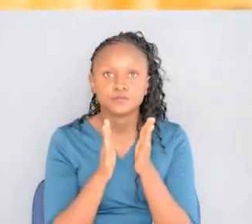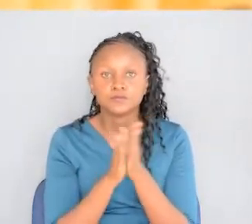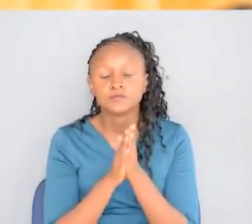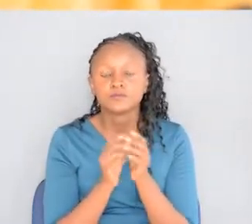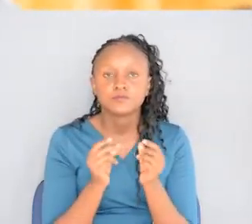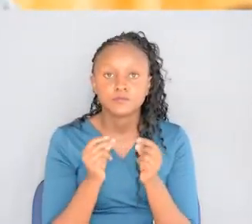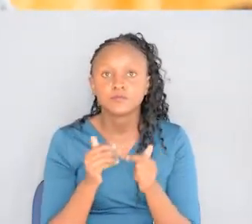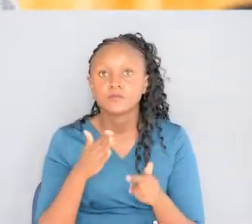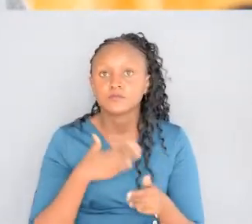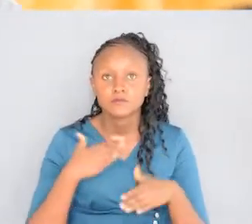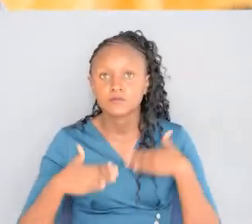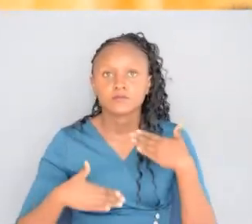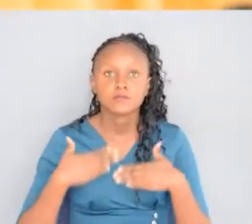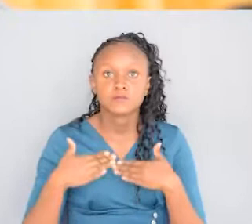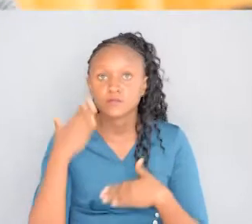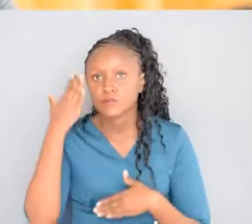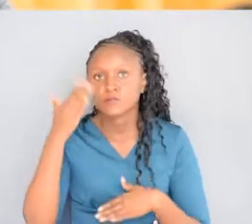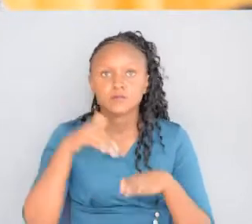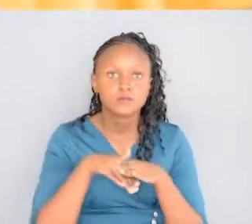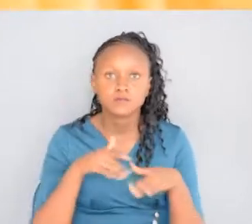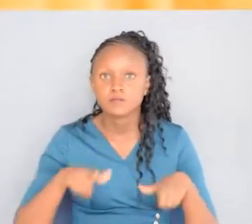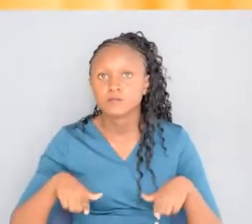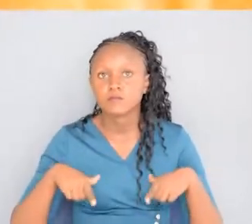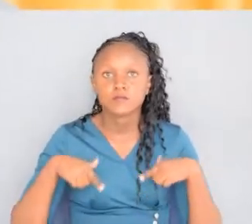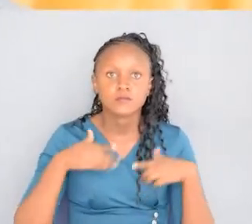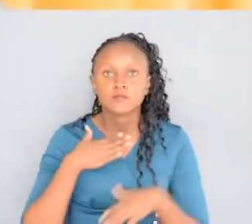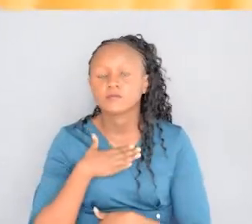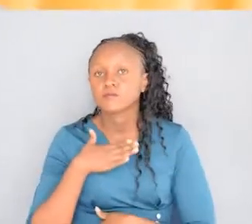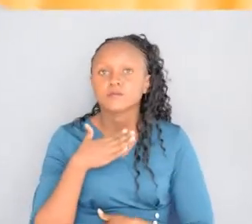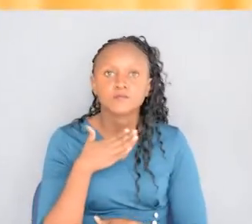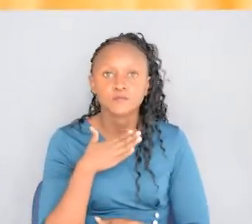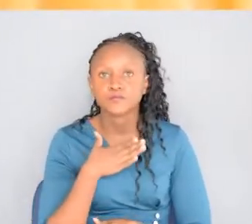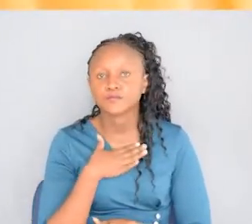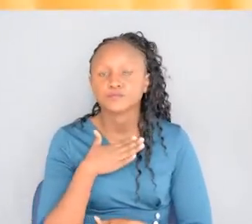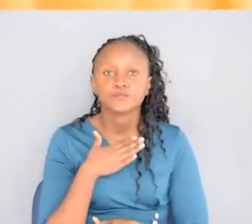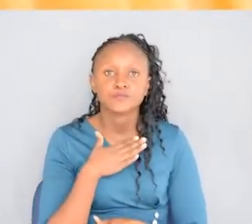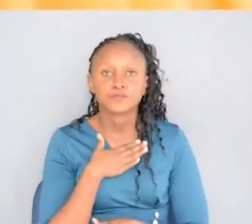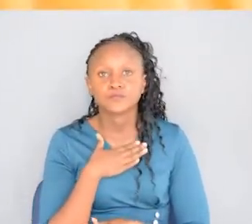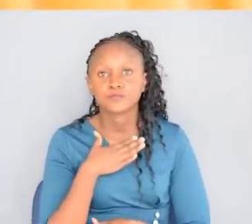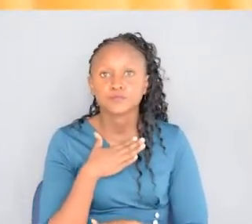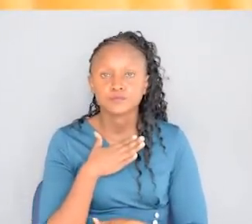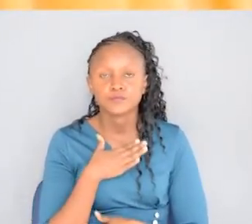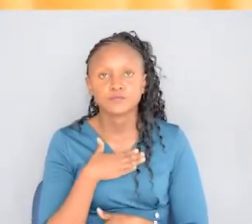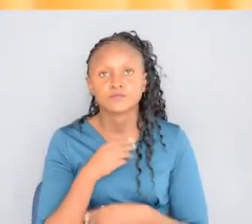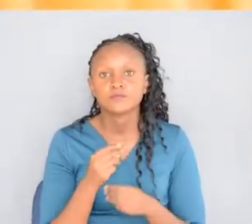praises. I am so glad you're in my